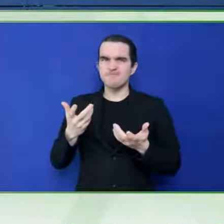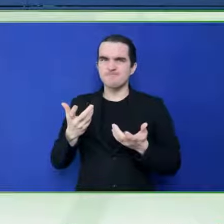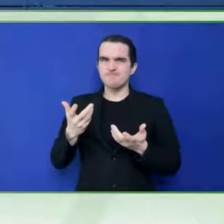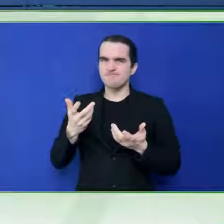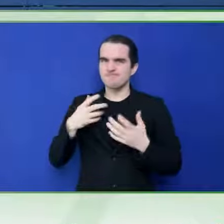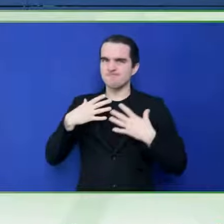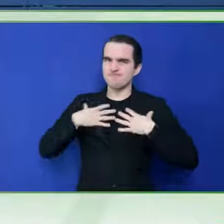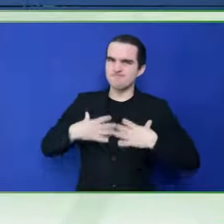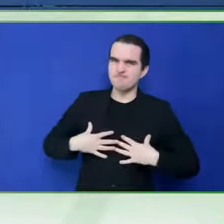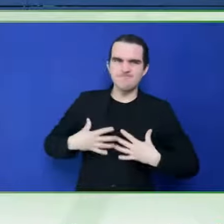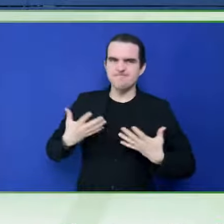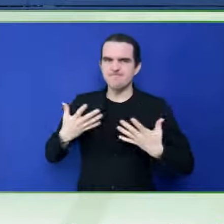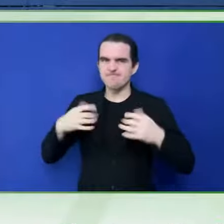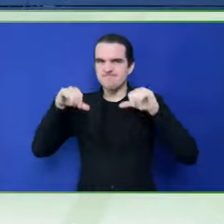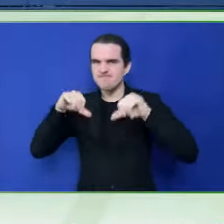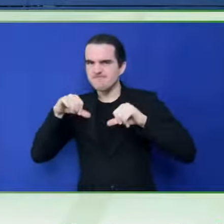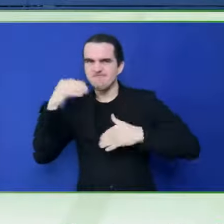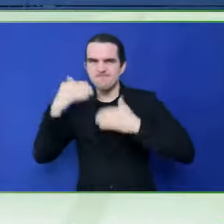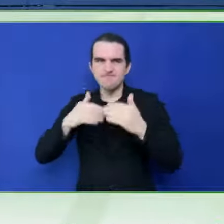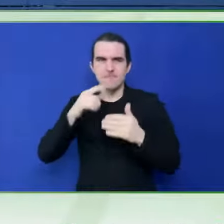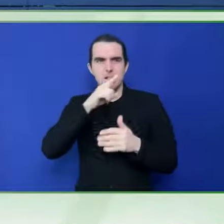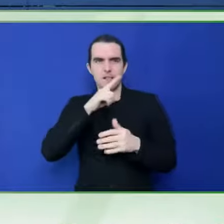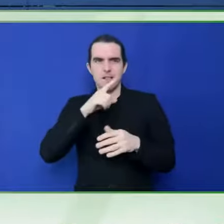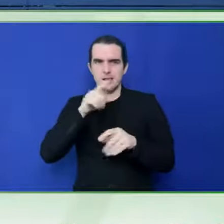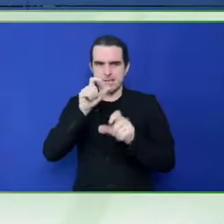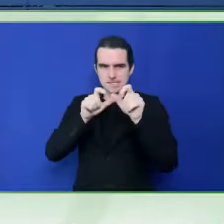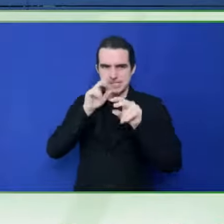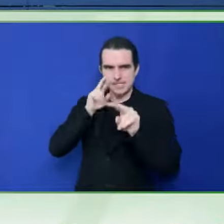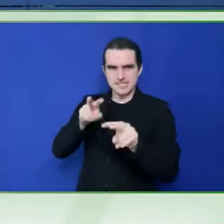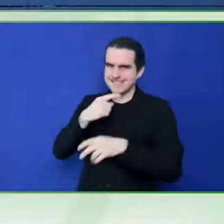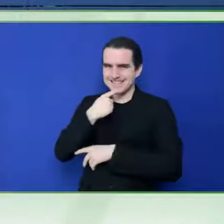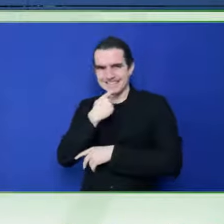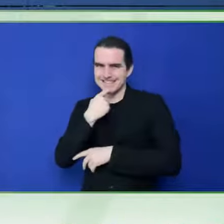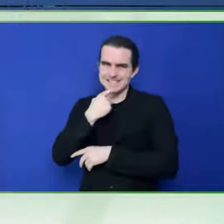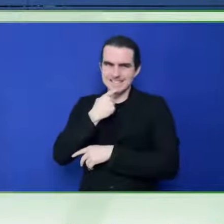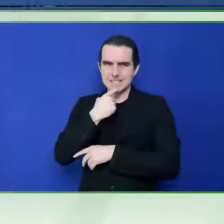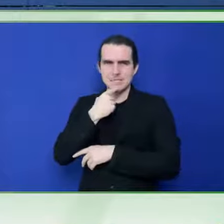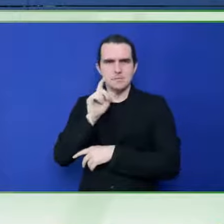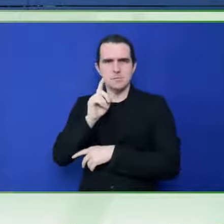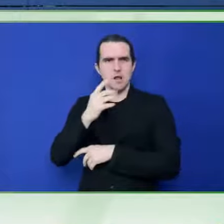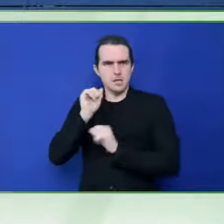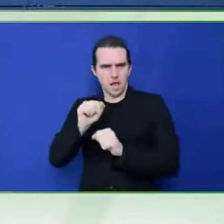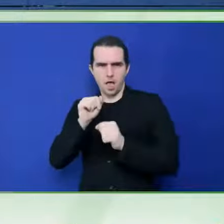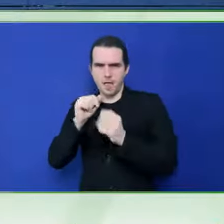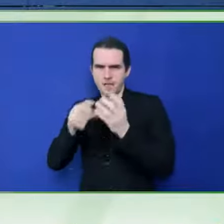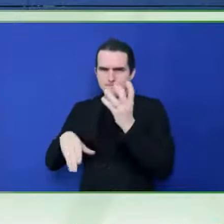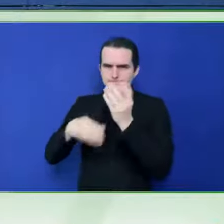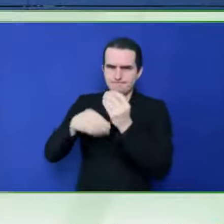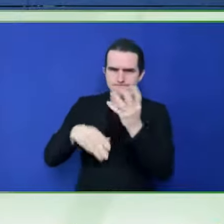shared. I just want to state that is not a picture of me on the trapeze.